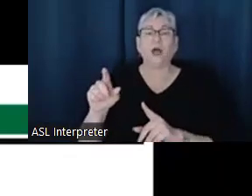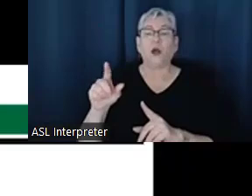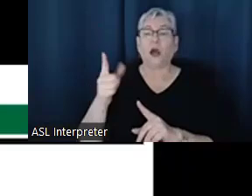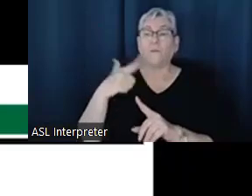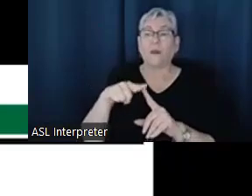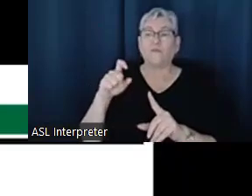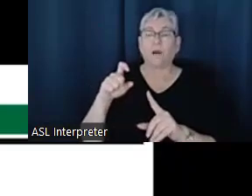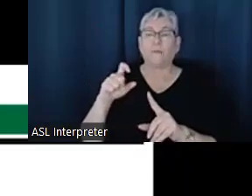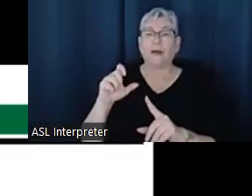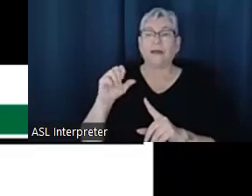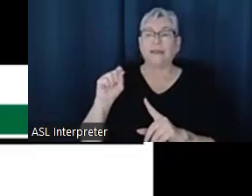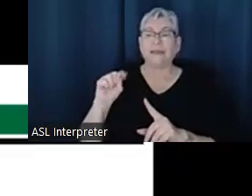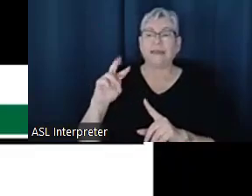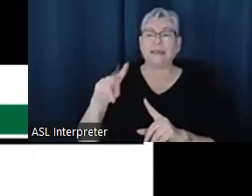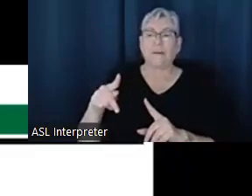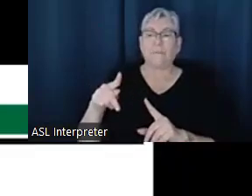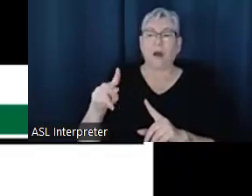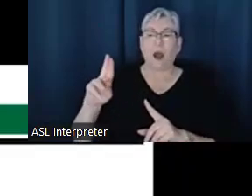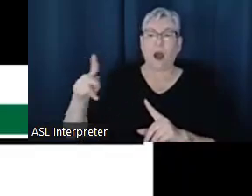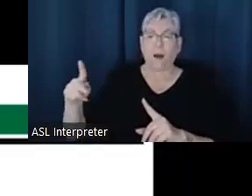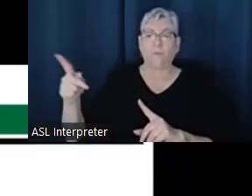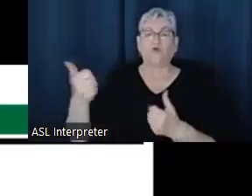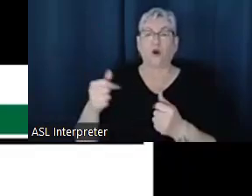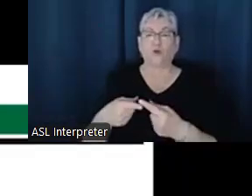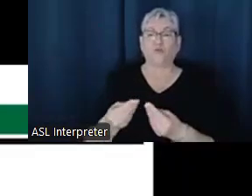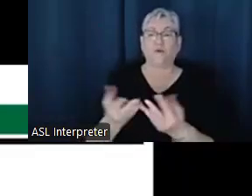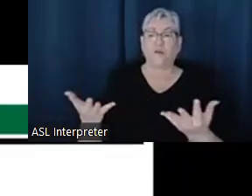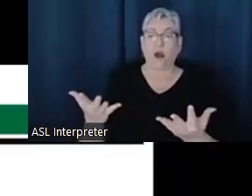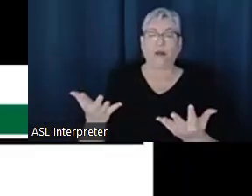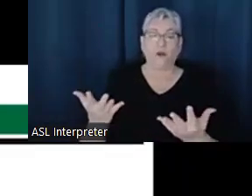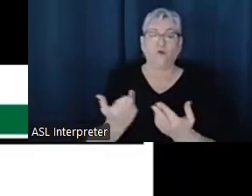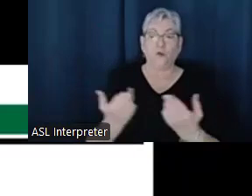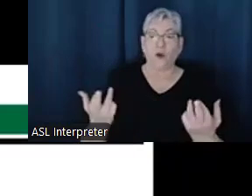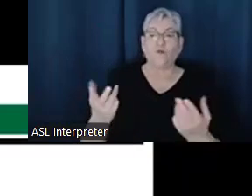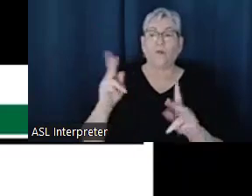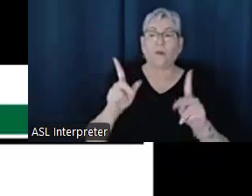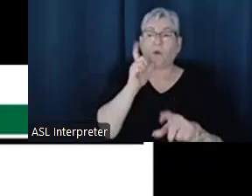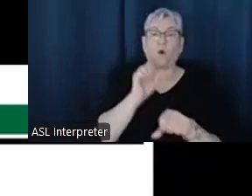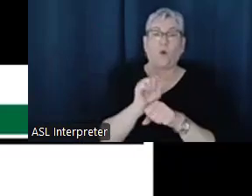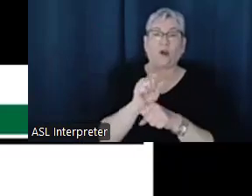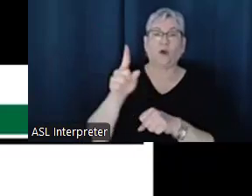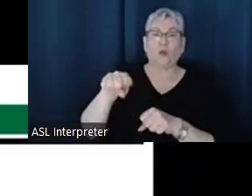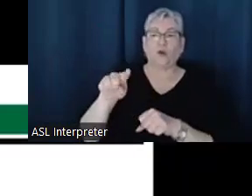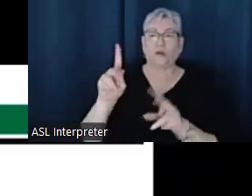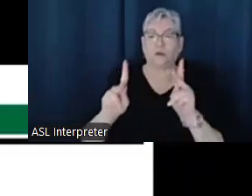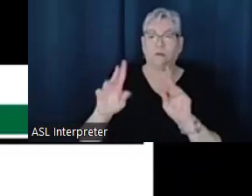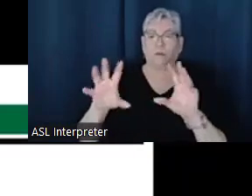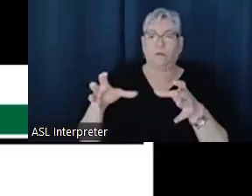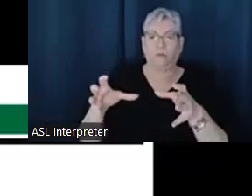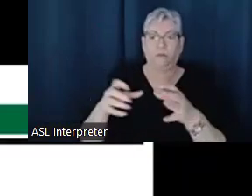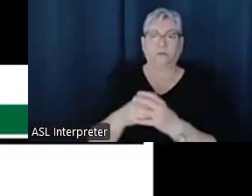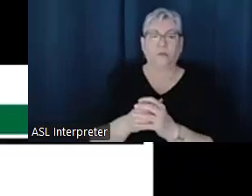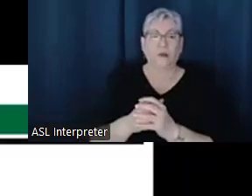sort of trying to provide resources for individuals who are working with that population. So this, I